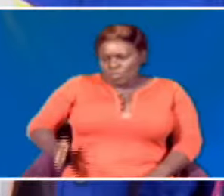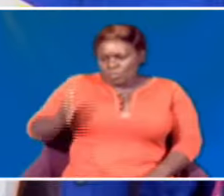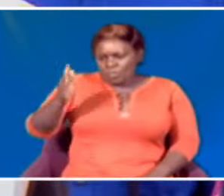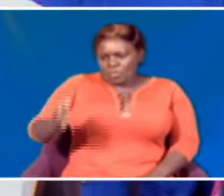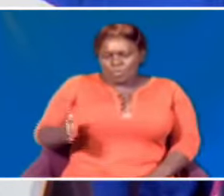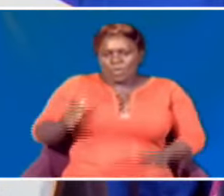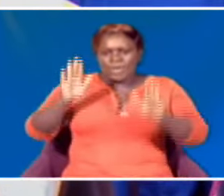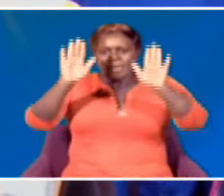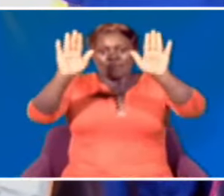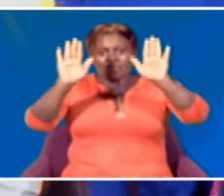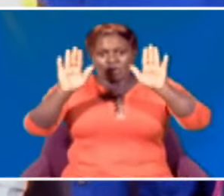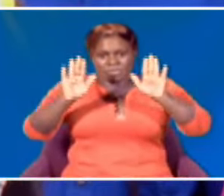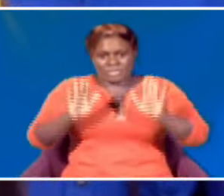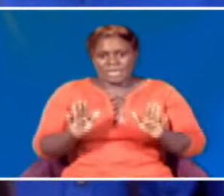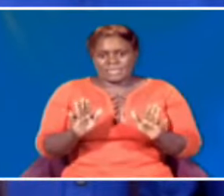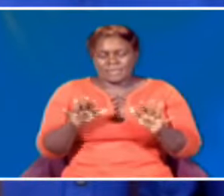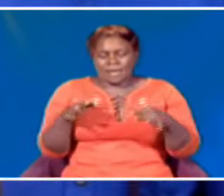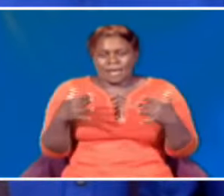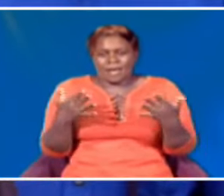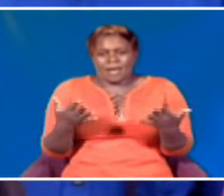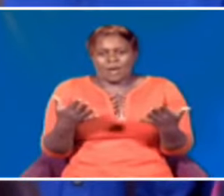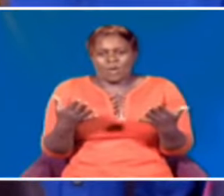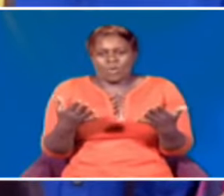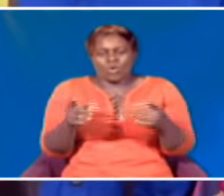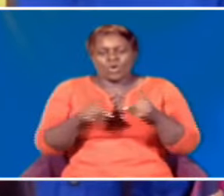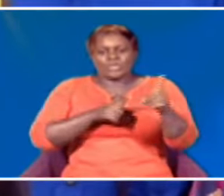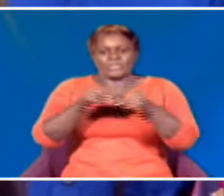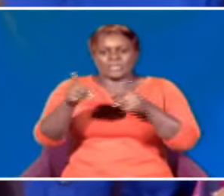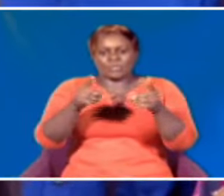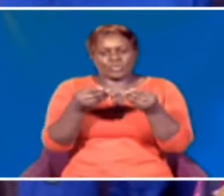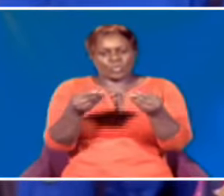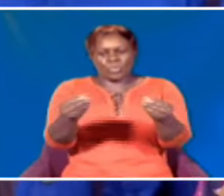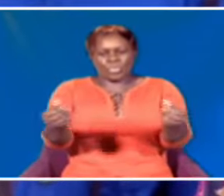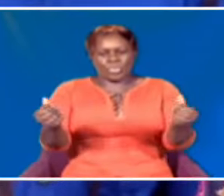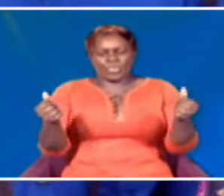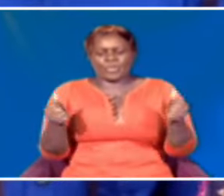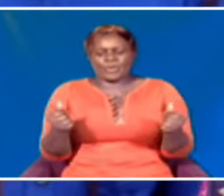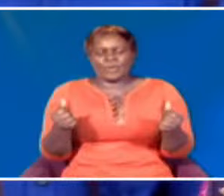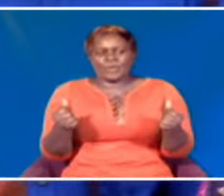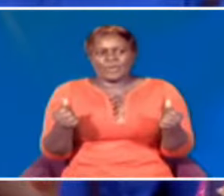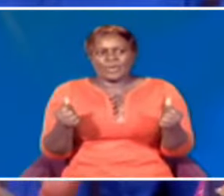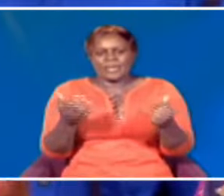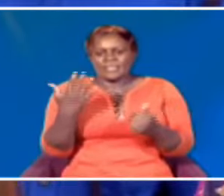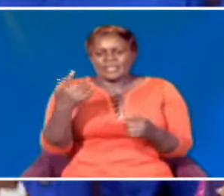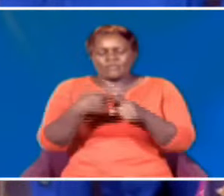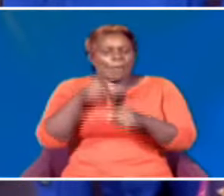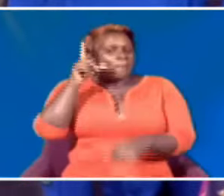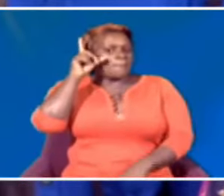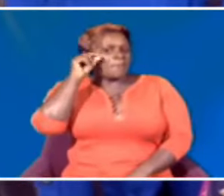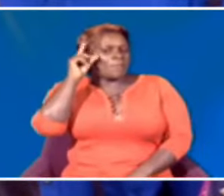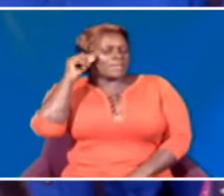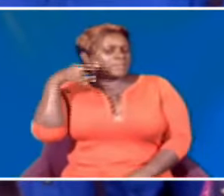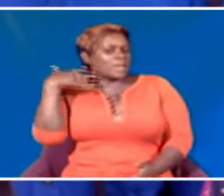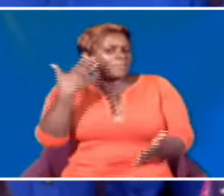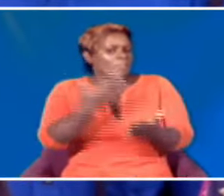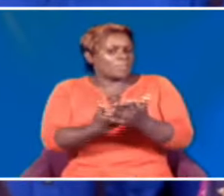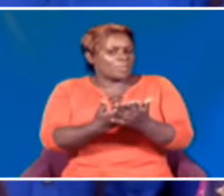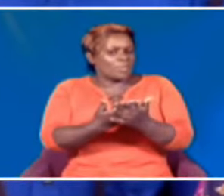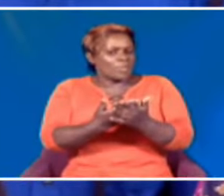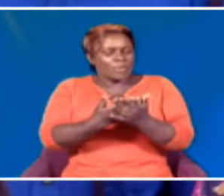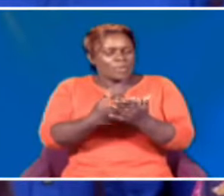a very important role in terms of seamless transportation of cargo from Mombasa all the way to